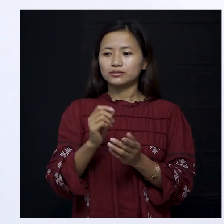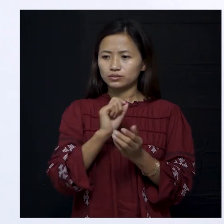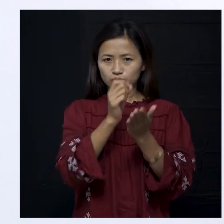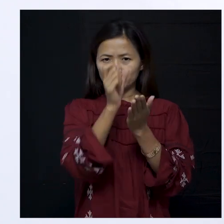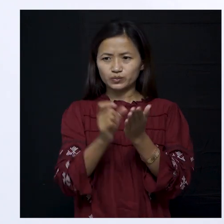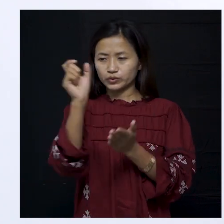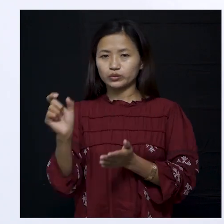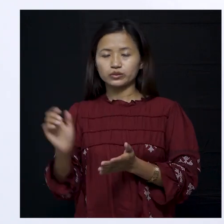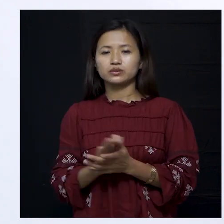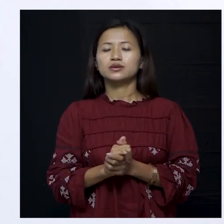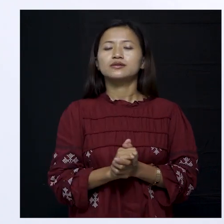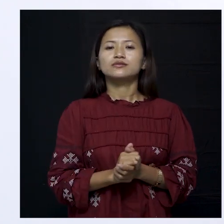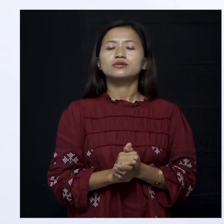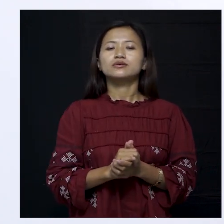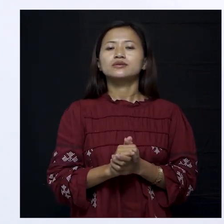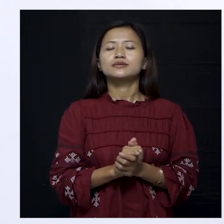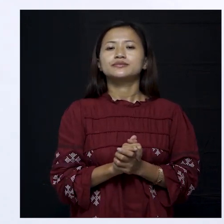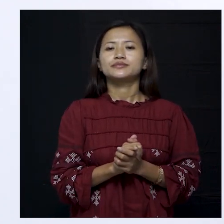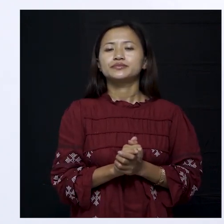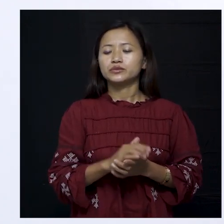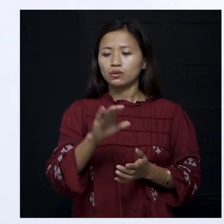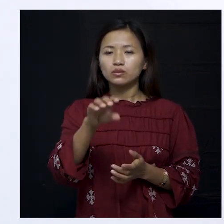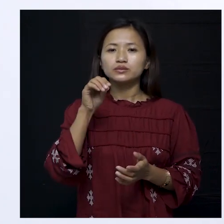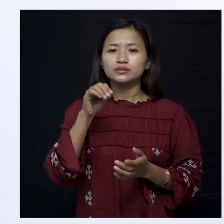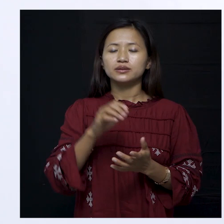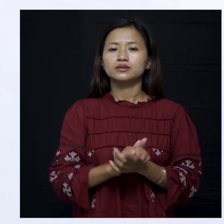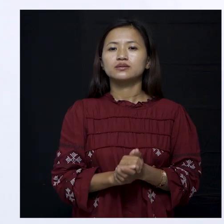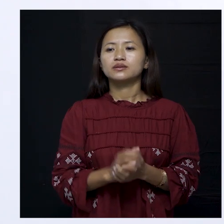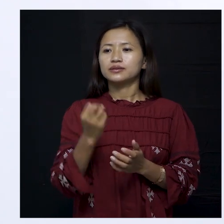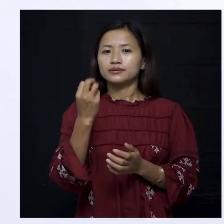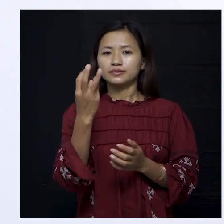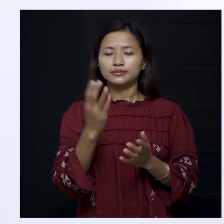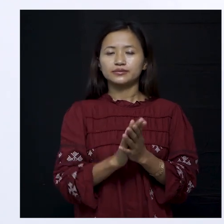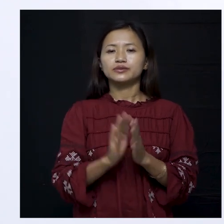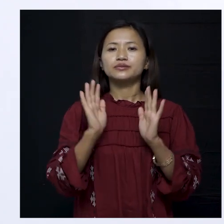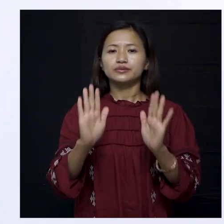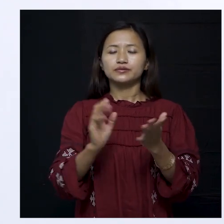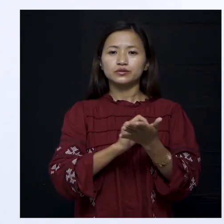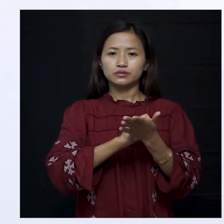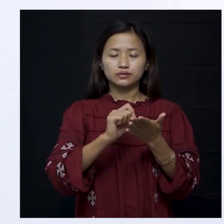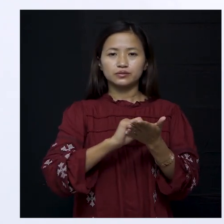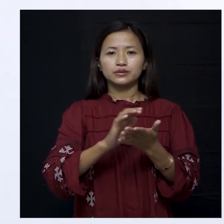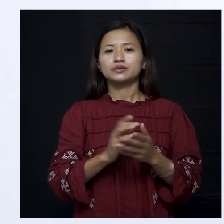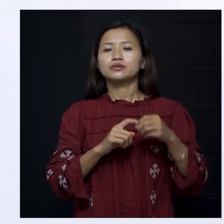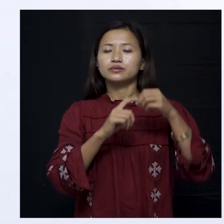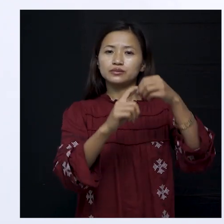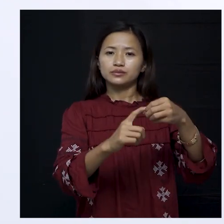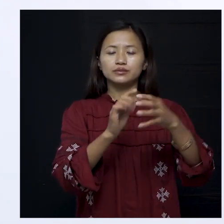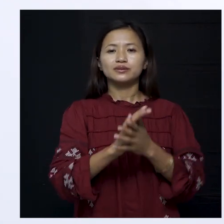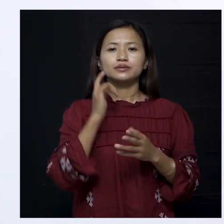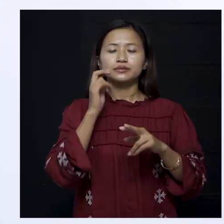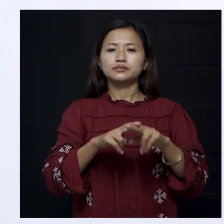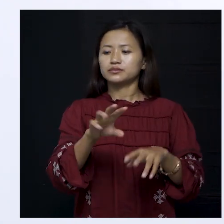article writing too. You will always get the number of words that you have to write in your questions, but even